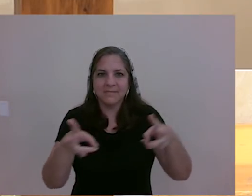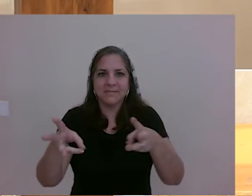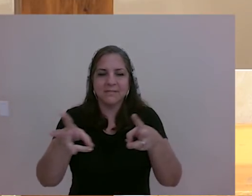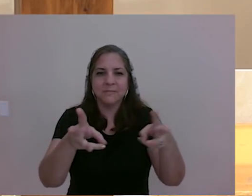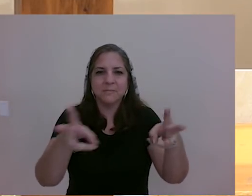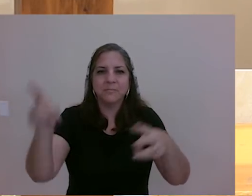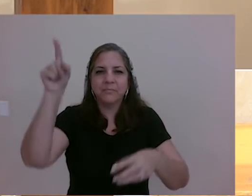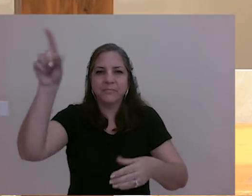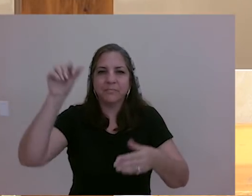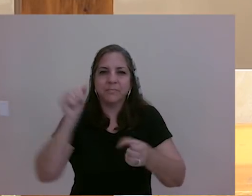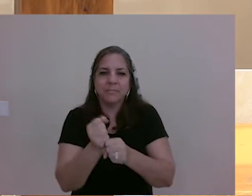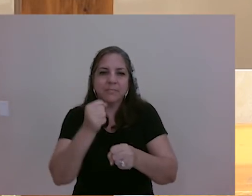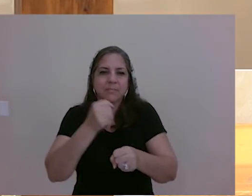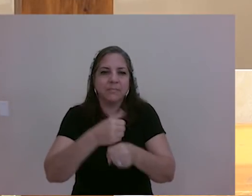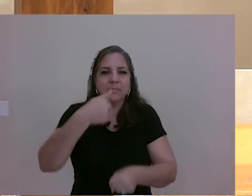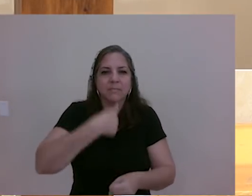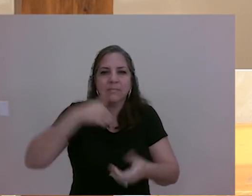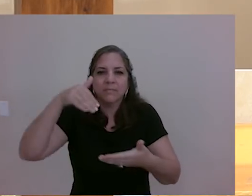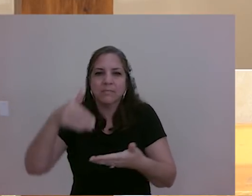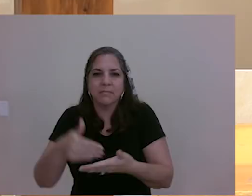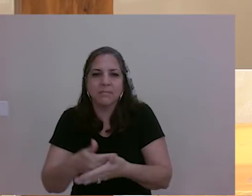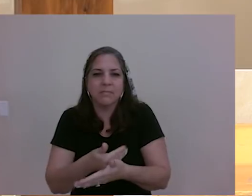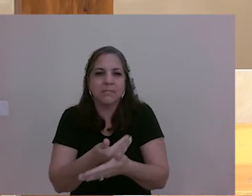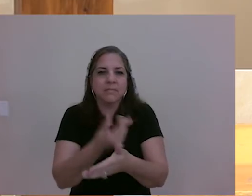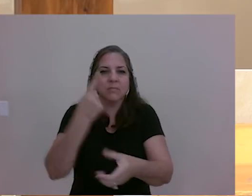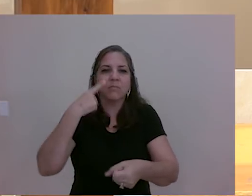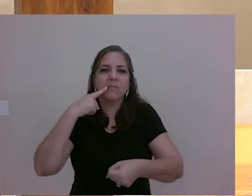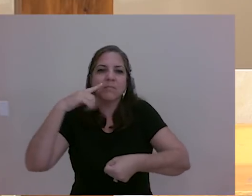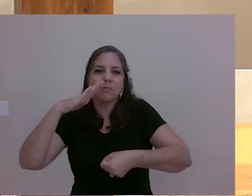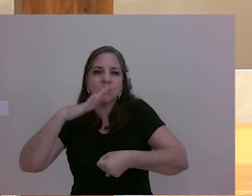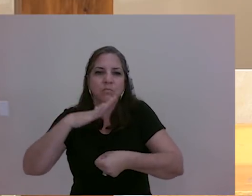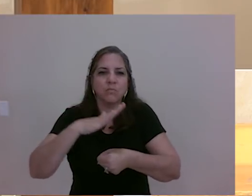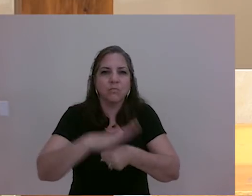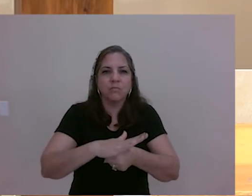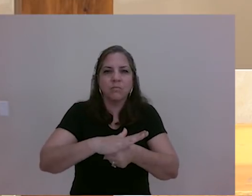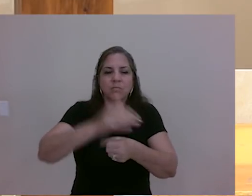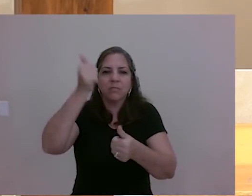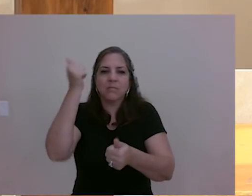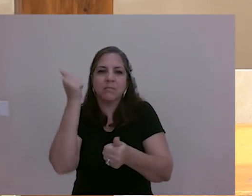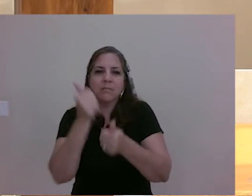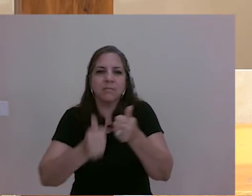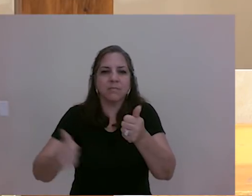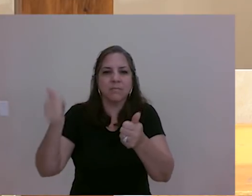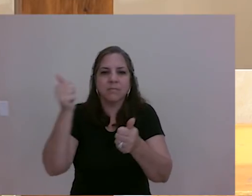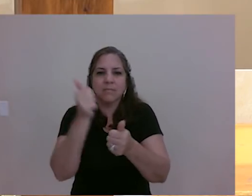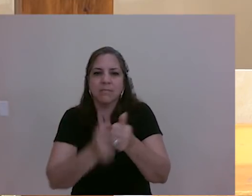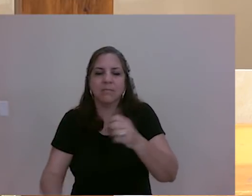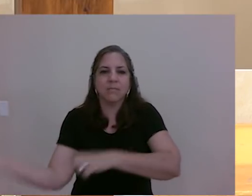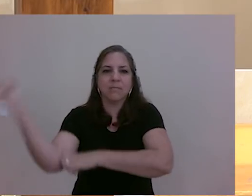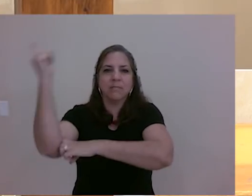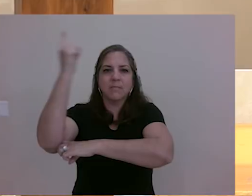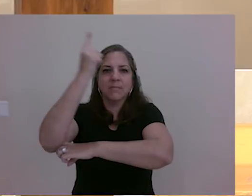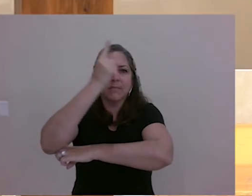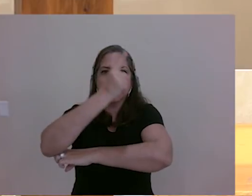ways. He renews his promises each day.